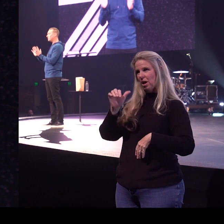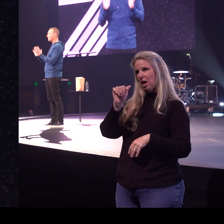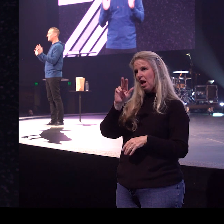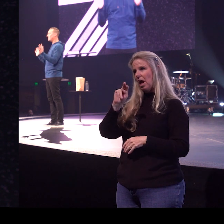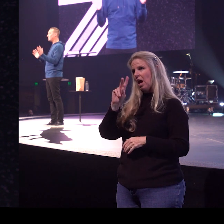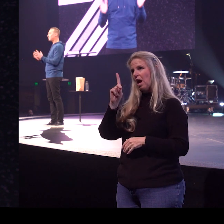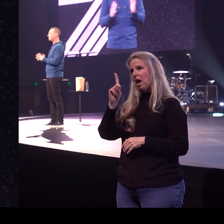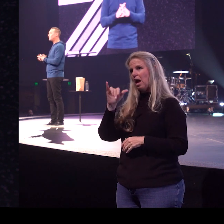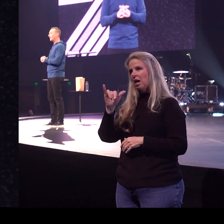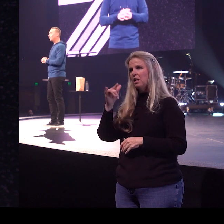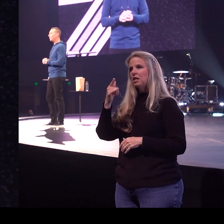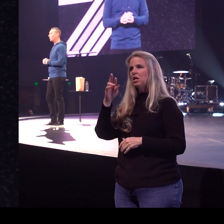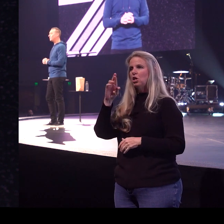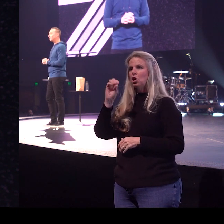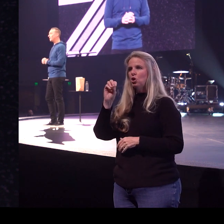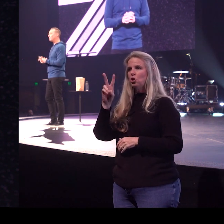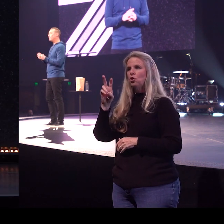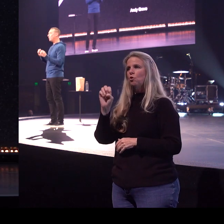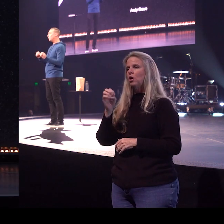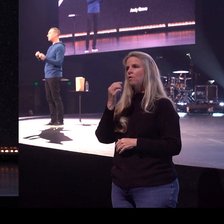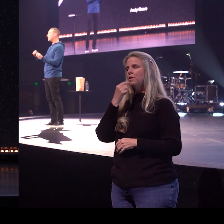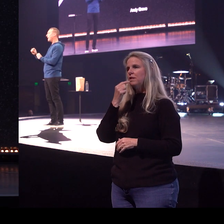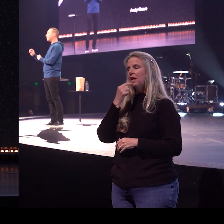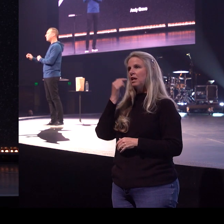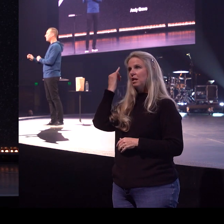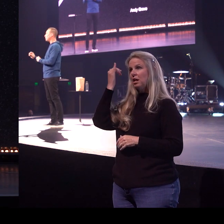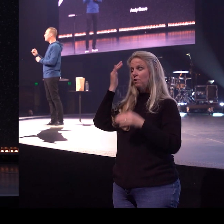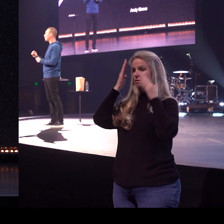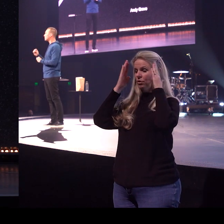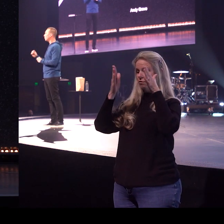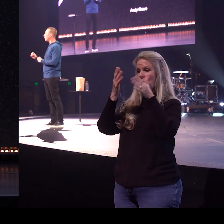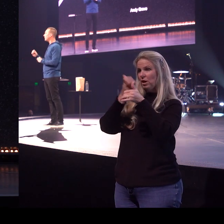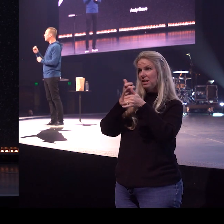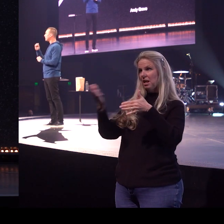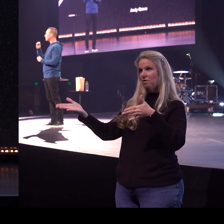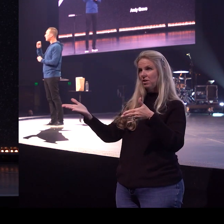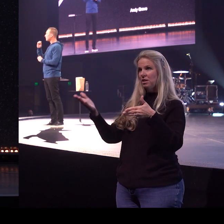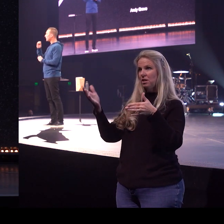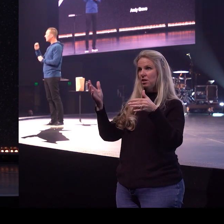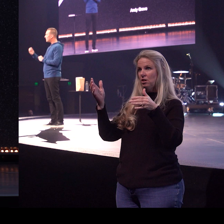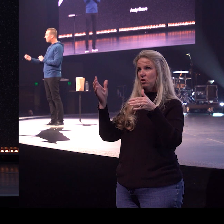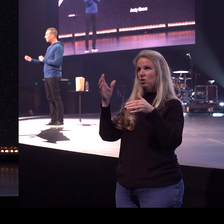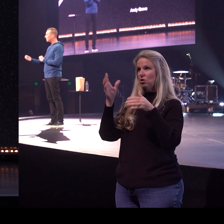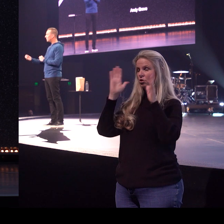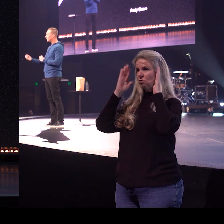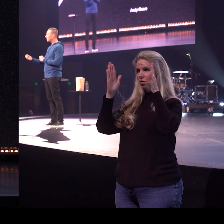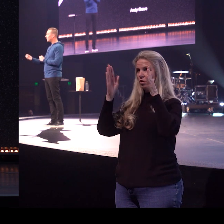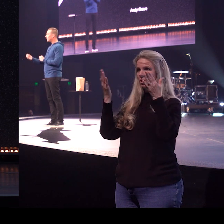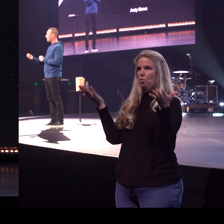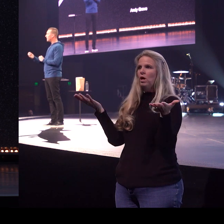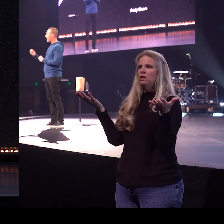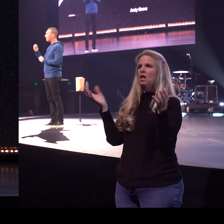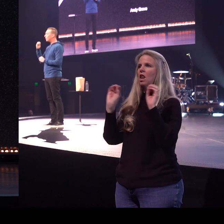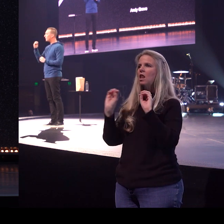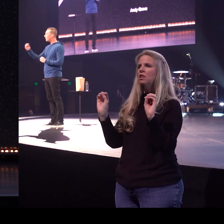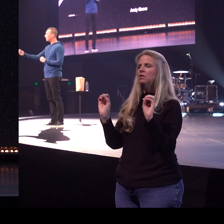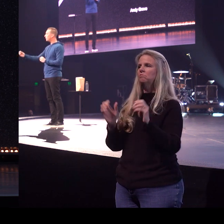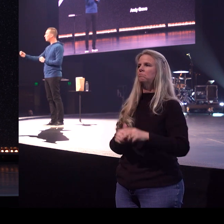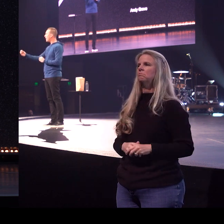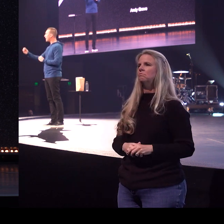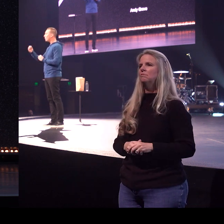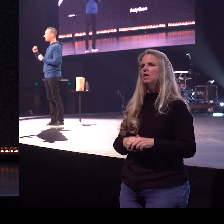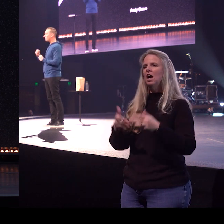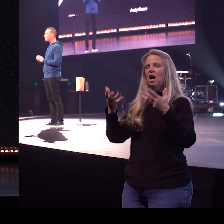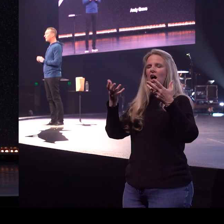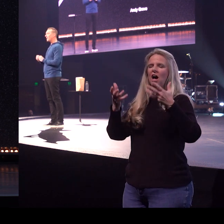a genius. He said this at one point. He said, if you focus on everything, you focus on what? Nothing. And I don't want that for